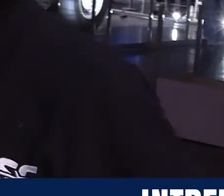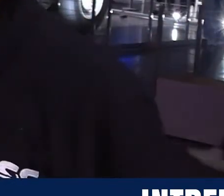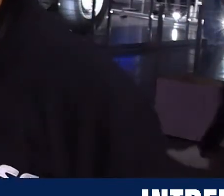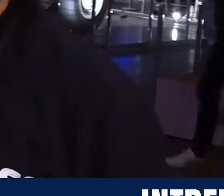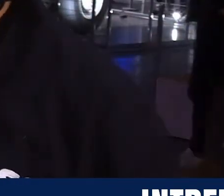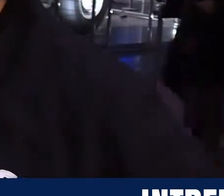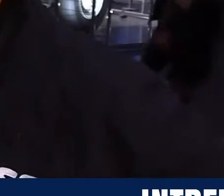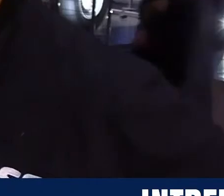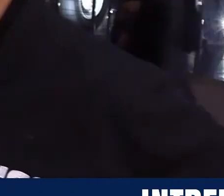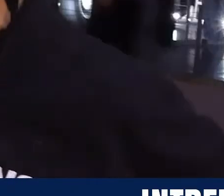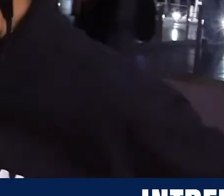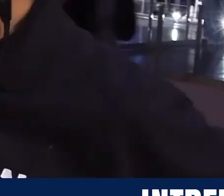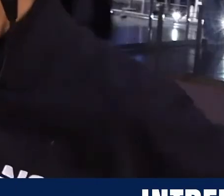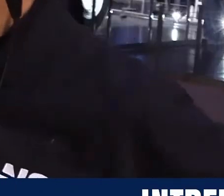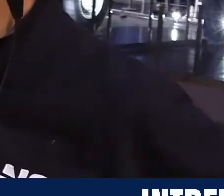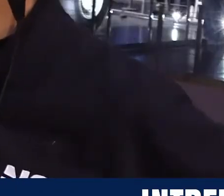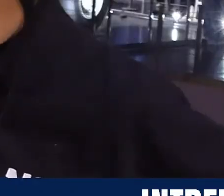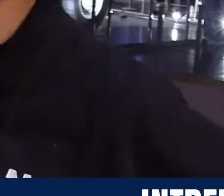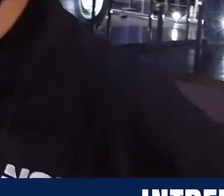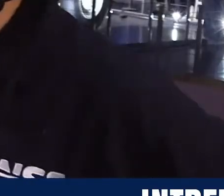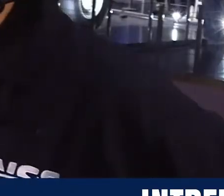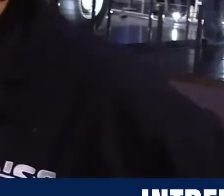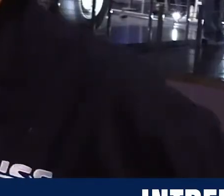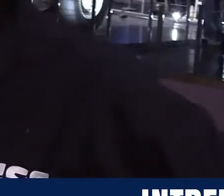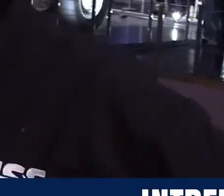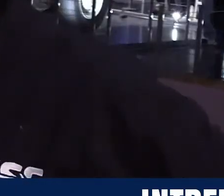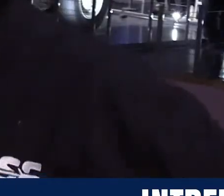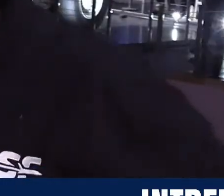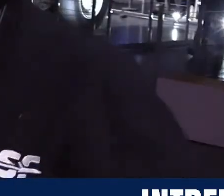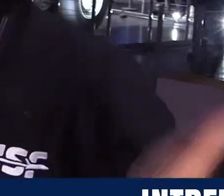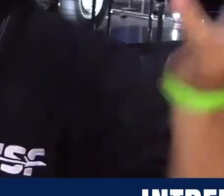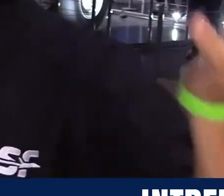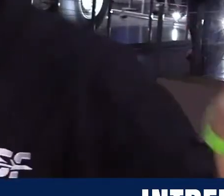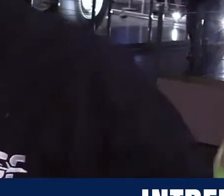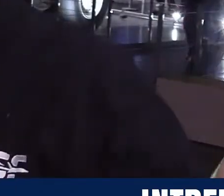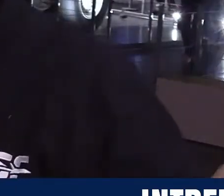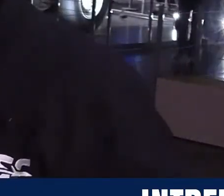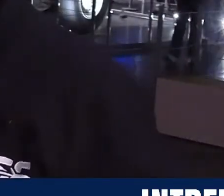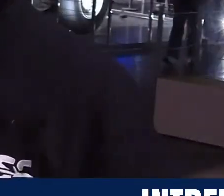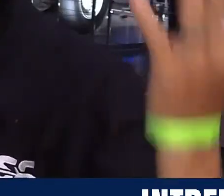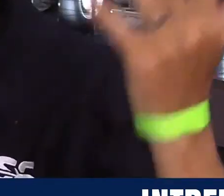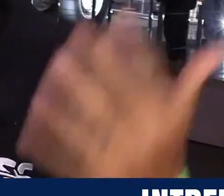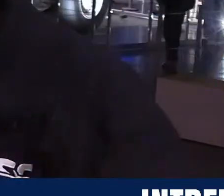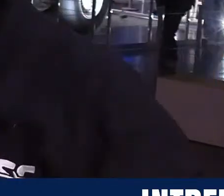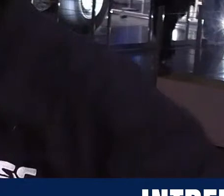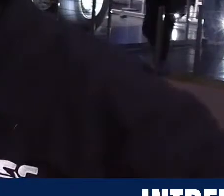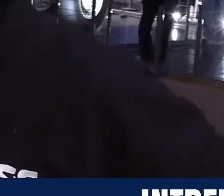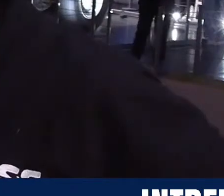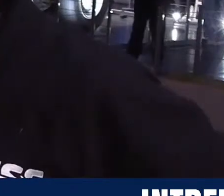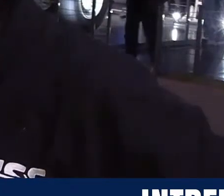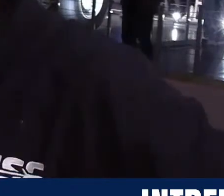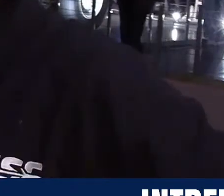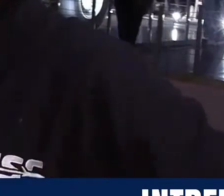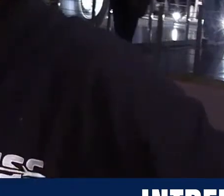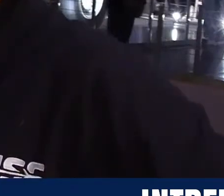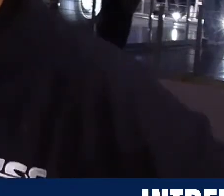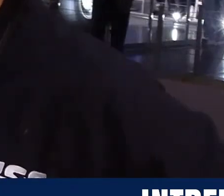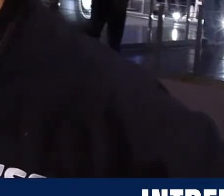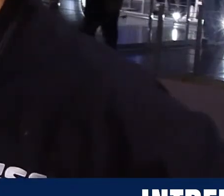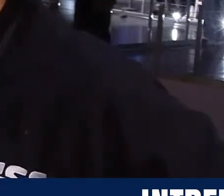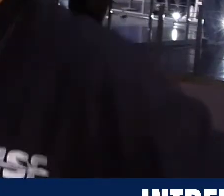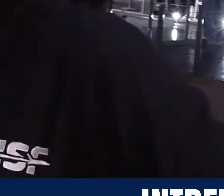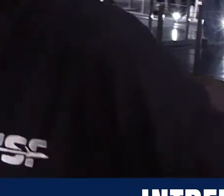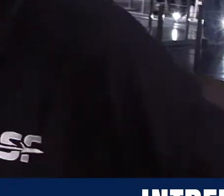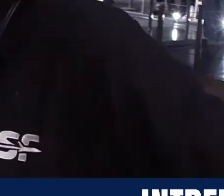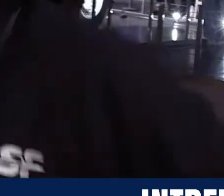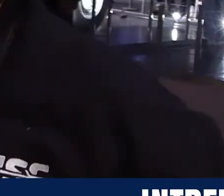and subscribe there or whatever they do on Facebook these days. Ring the bells, Ring all the the bells. things. You're on the Twitch streams. you know how to get back to a Twitch stream if you want. And if you're on the NSF YouTube